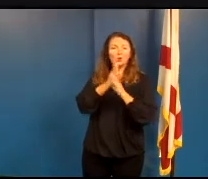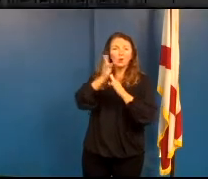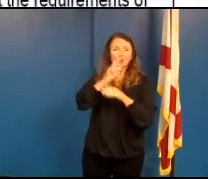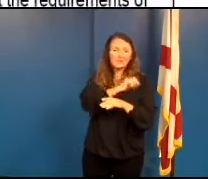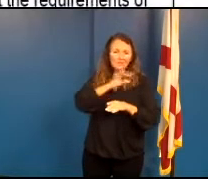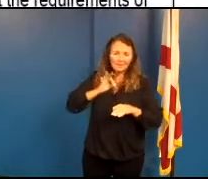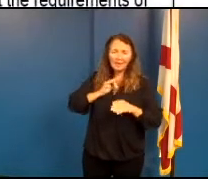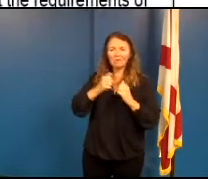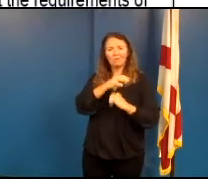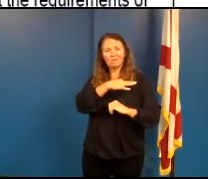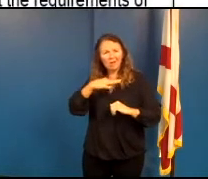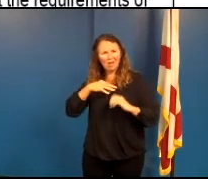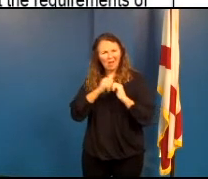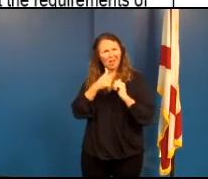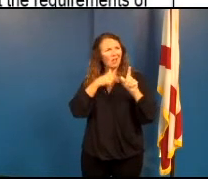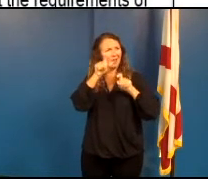the next slide.